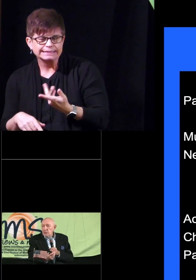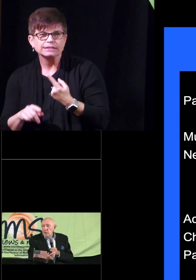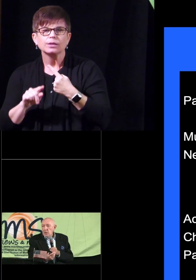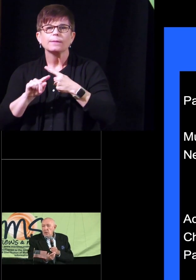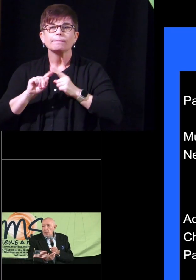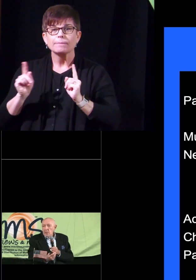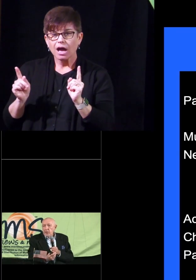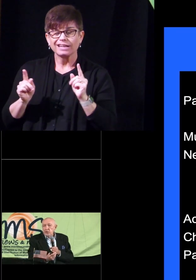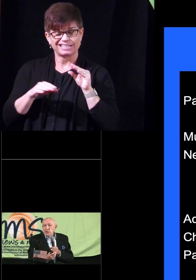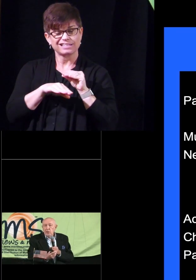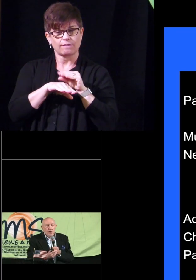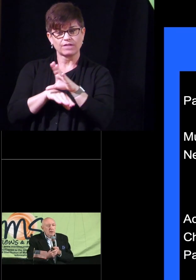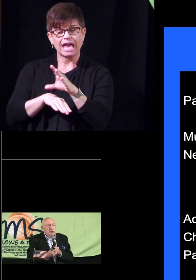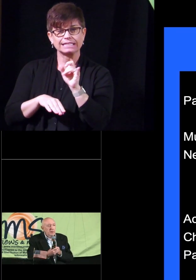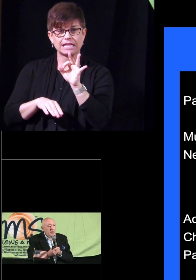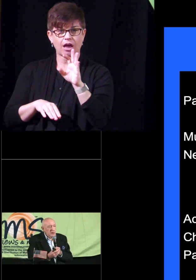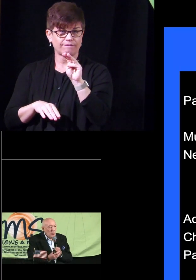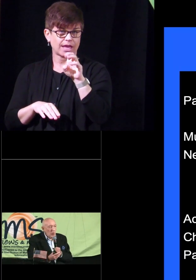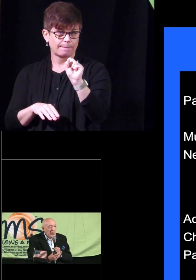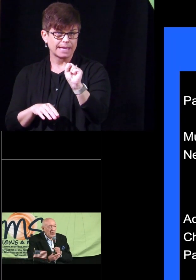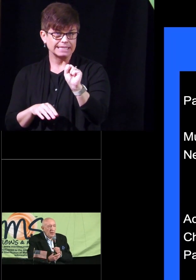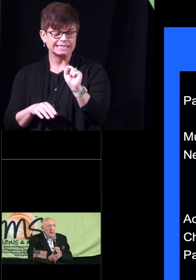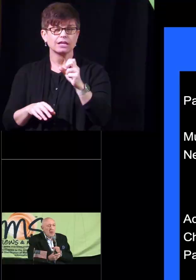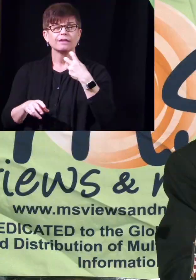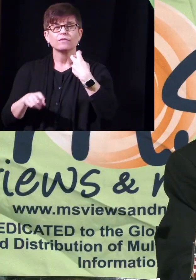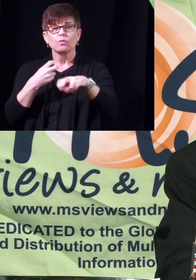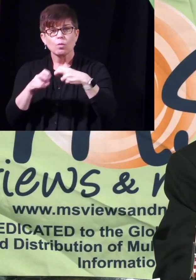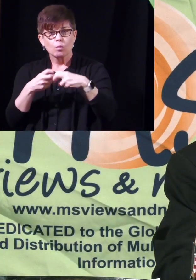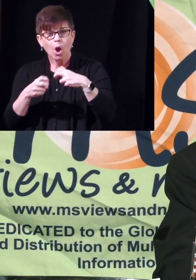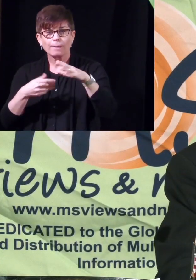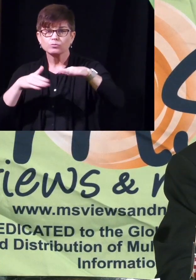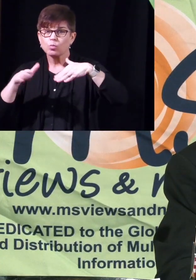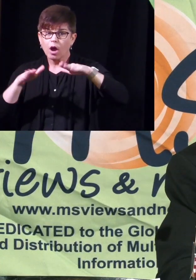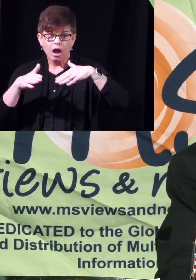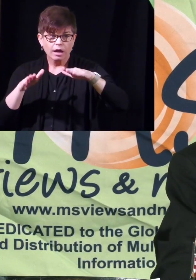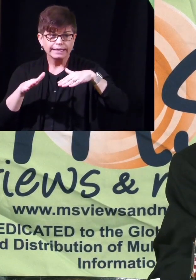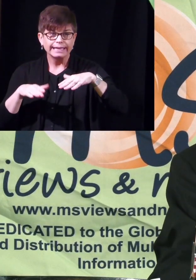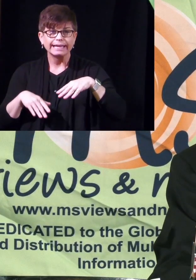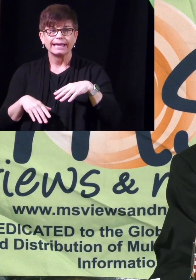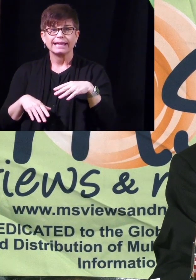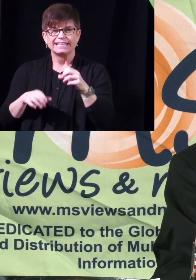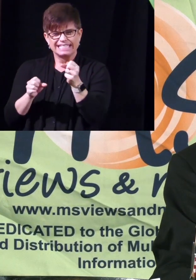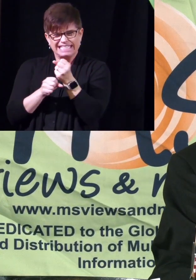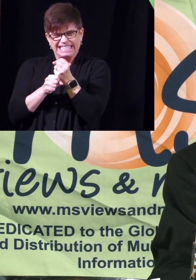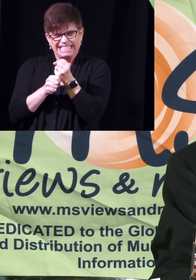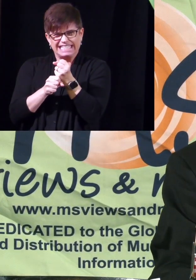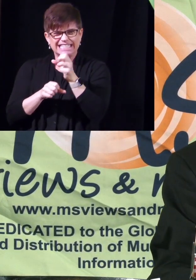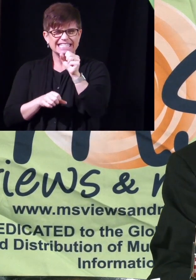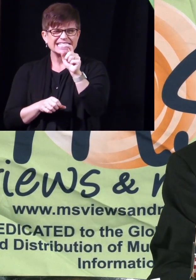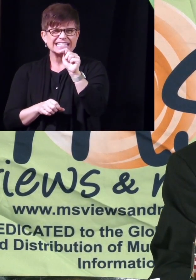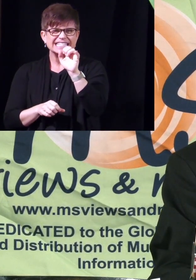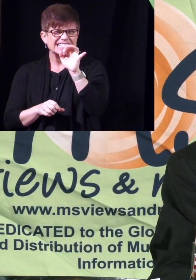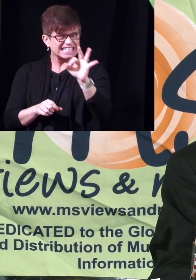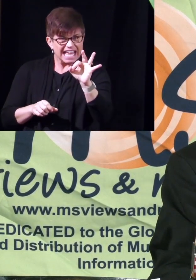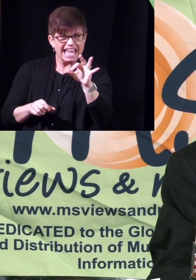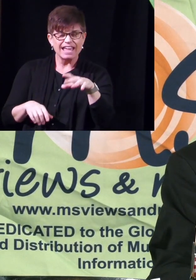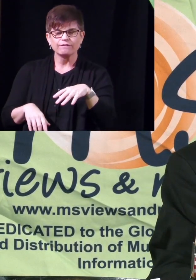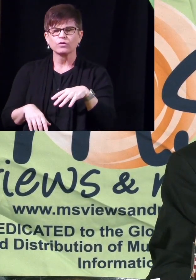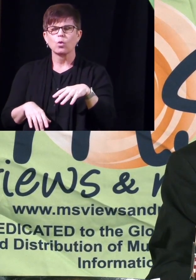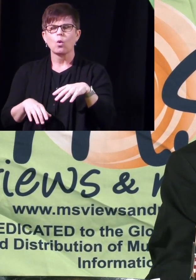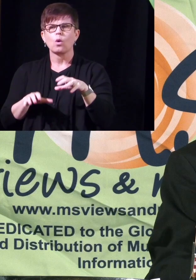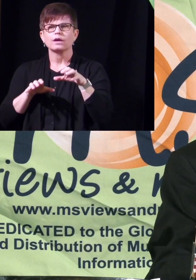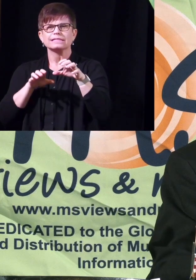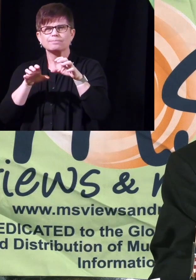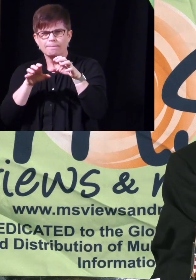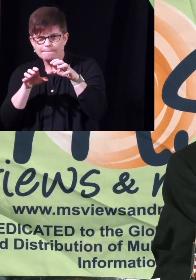of MS. Because someone has difficulty walking, because someone has a lot of stiffness and spasms, they may get pain in their